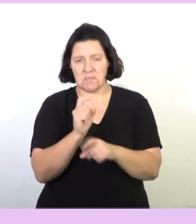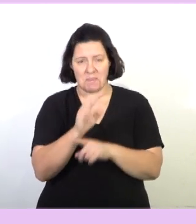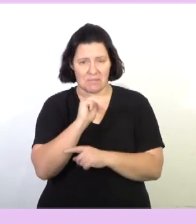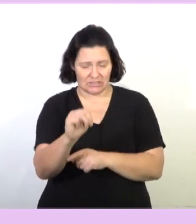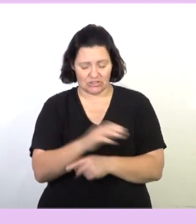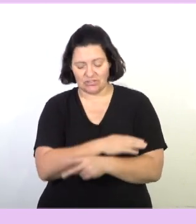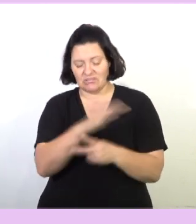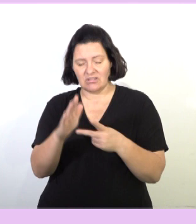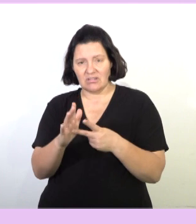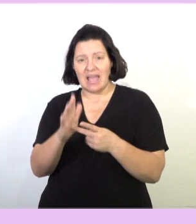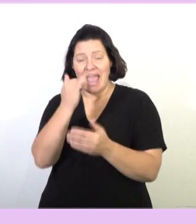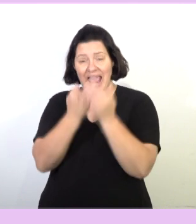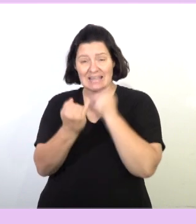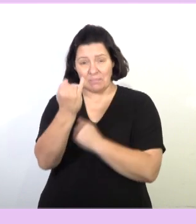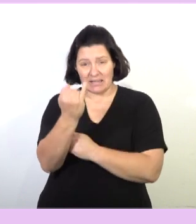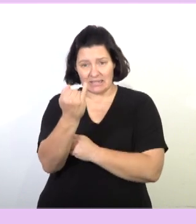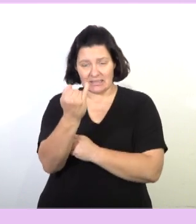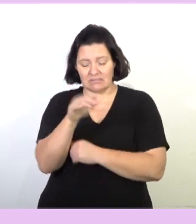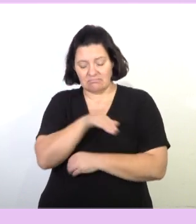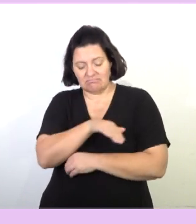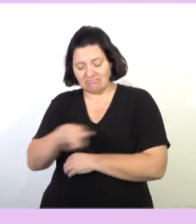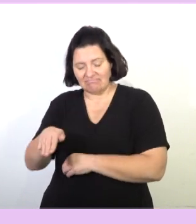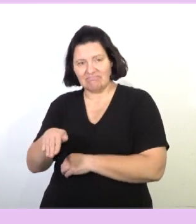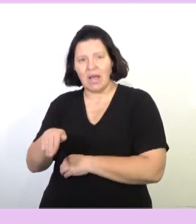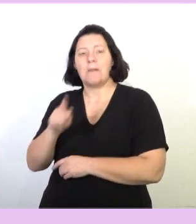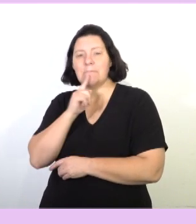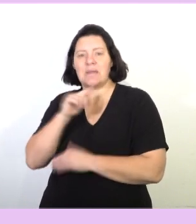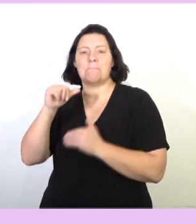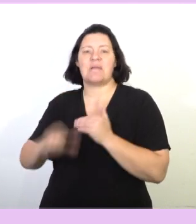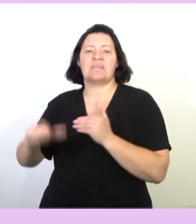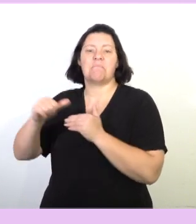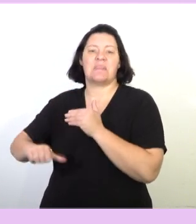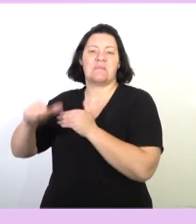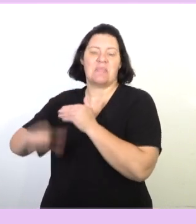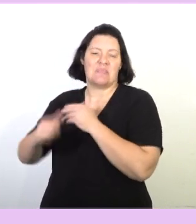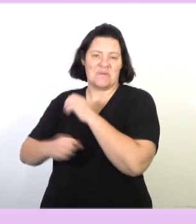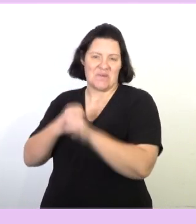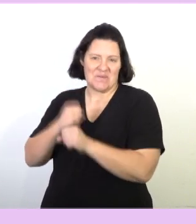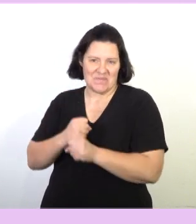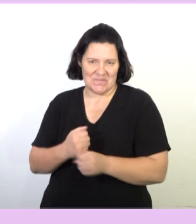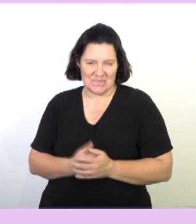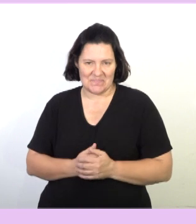the independent variable will be this one here, which is the months of the year.